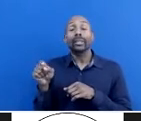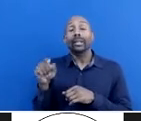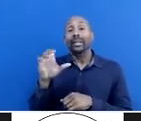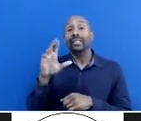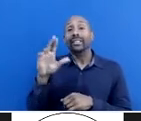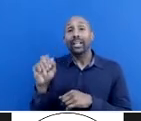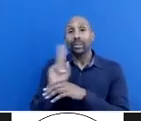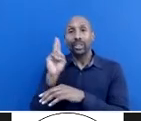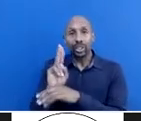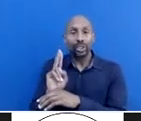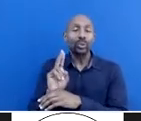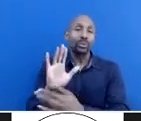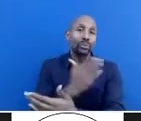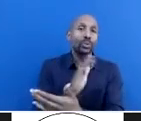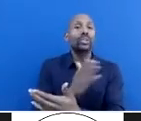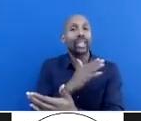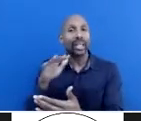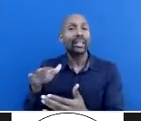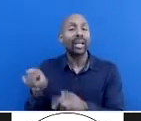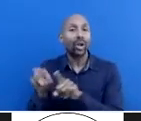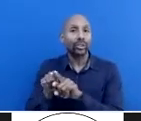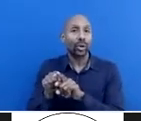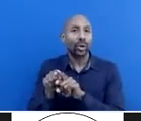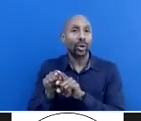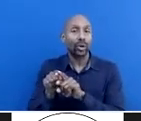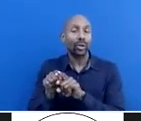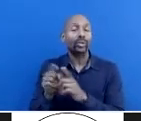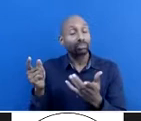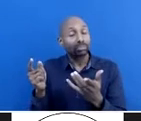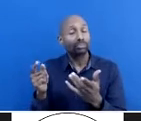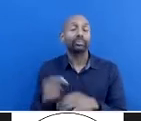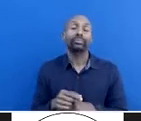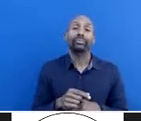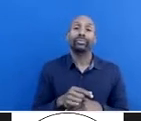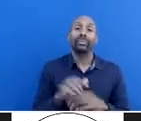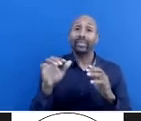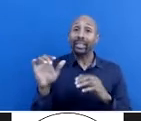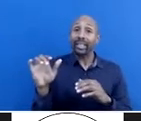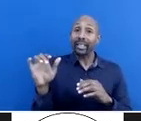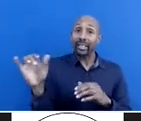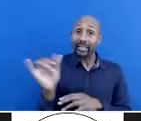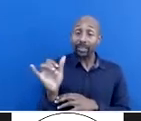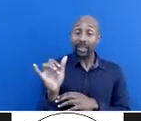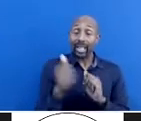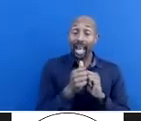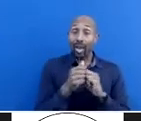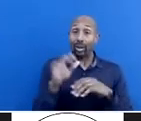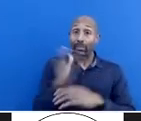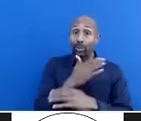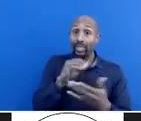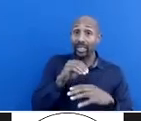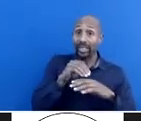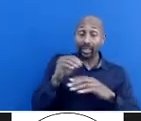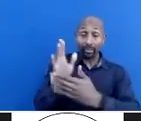shaped people like Amiri Baraka. As soon as you go back into that room, you'll start to travel back in time to a kind of